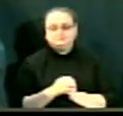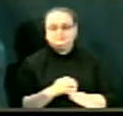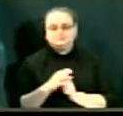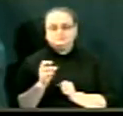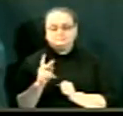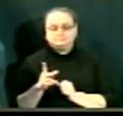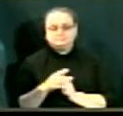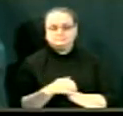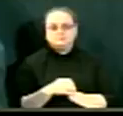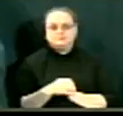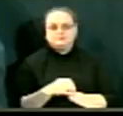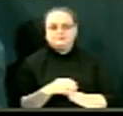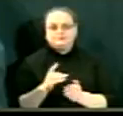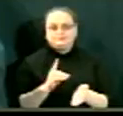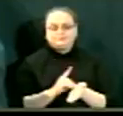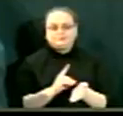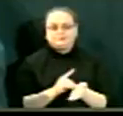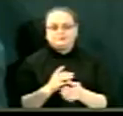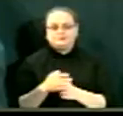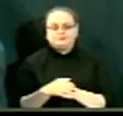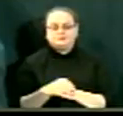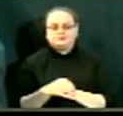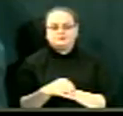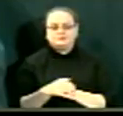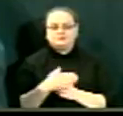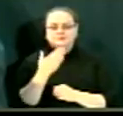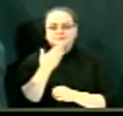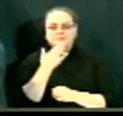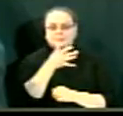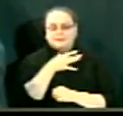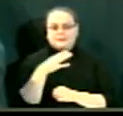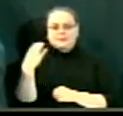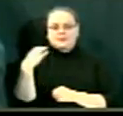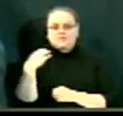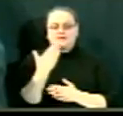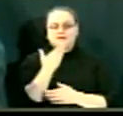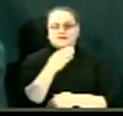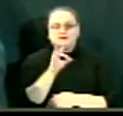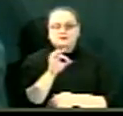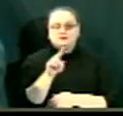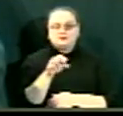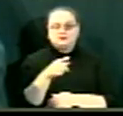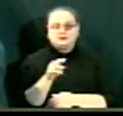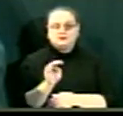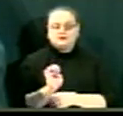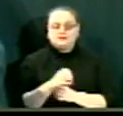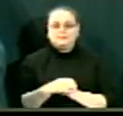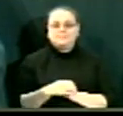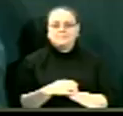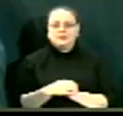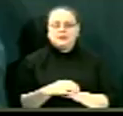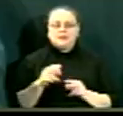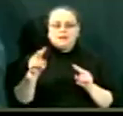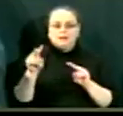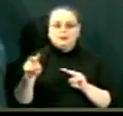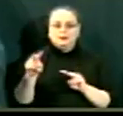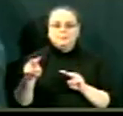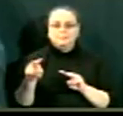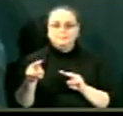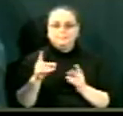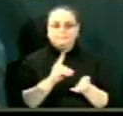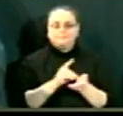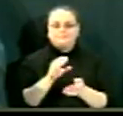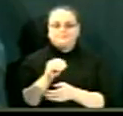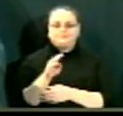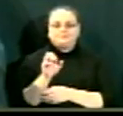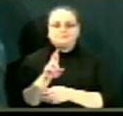Okay. Dr. Riswick. Thank you, Madam Chair. Thank you, Ms. Fugit. In looking at that, I know Dr. Odom